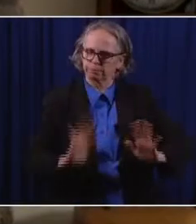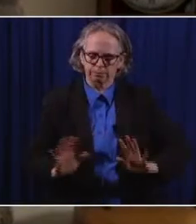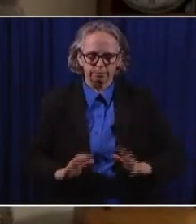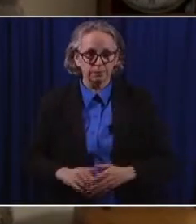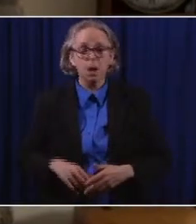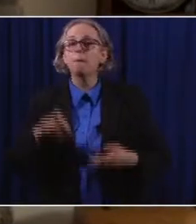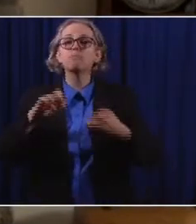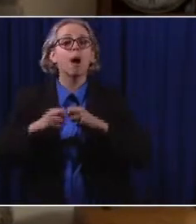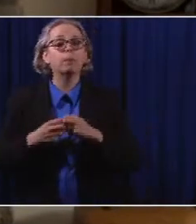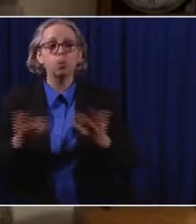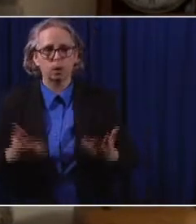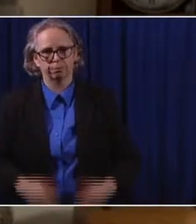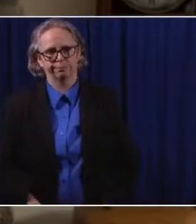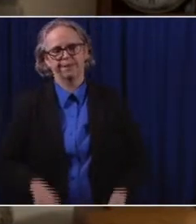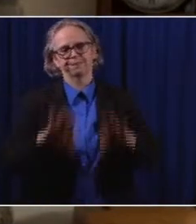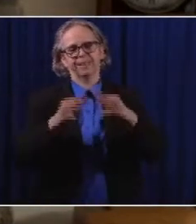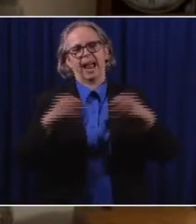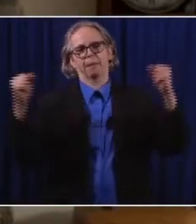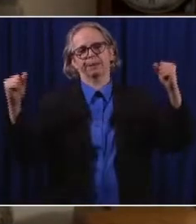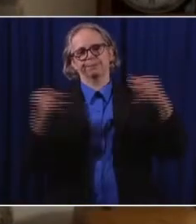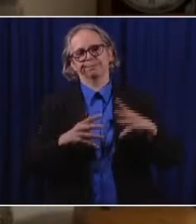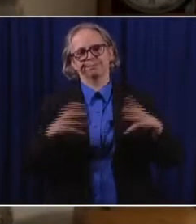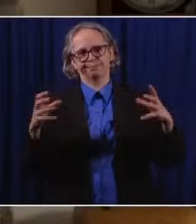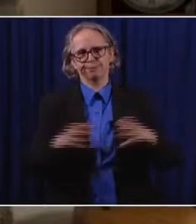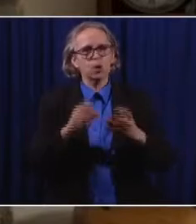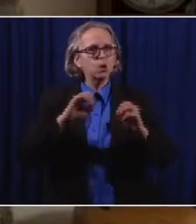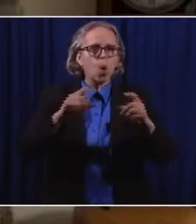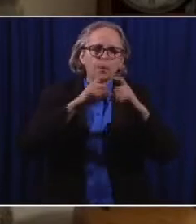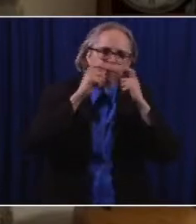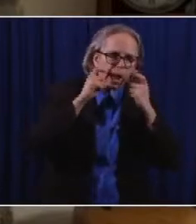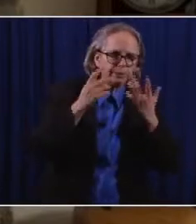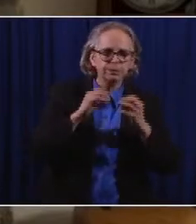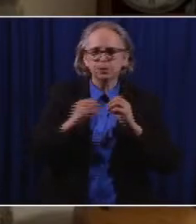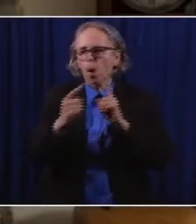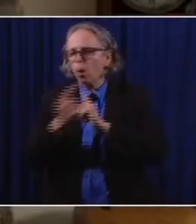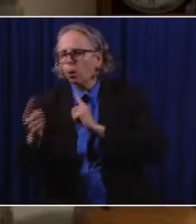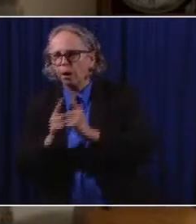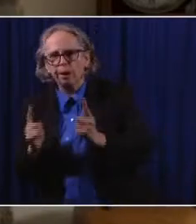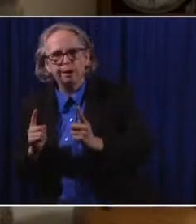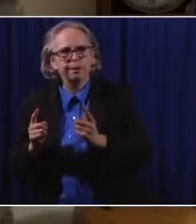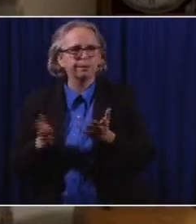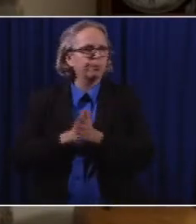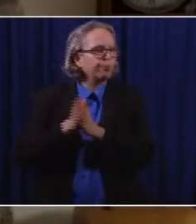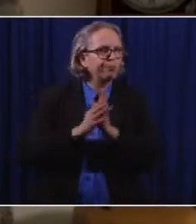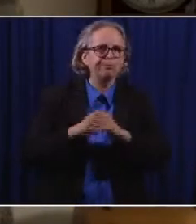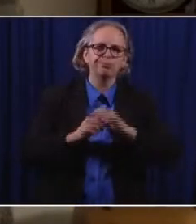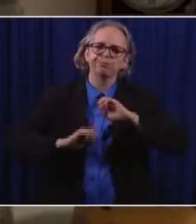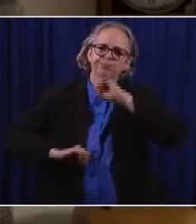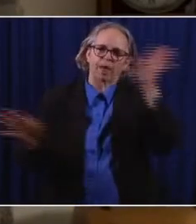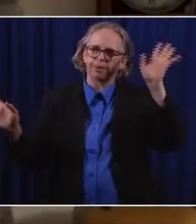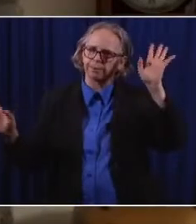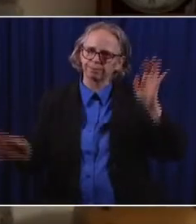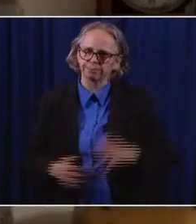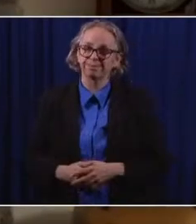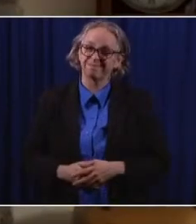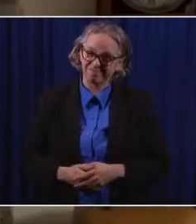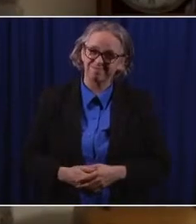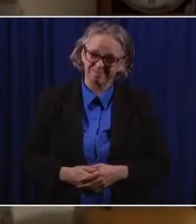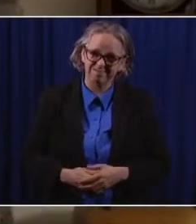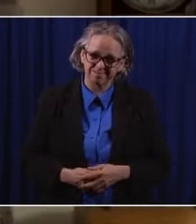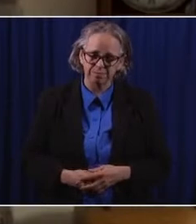mask wearing and no social distancing is what our local officials tell us in Butler County. Let's move